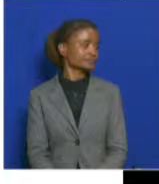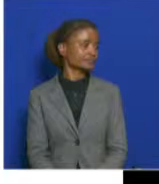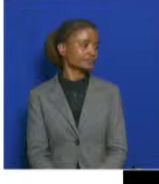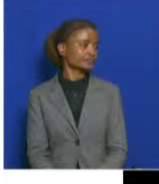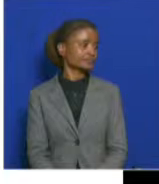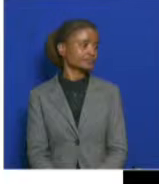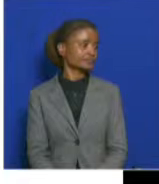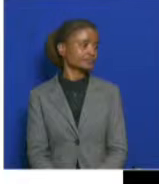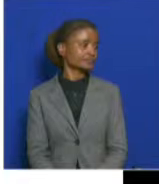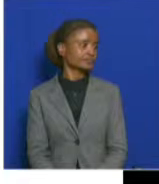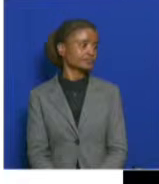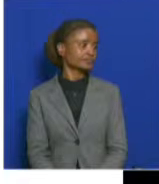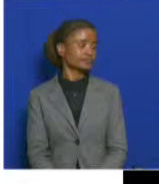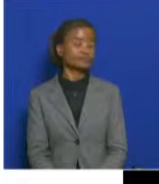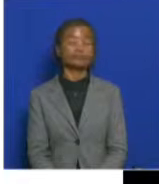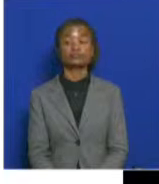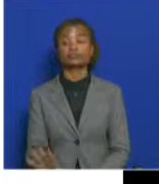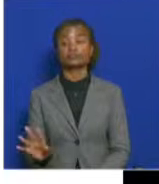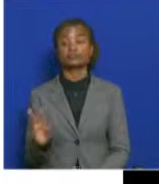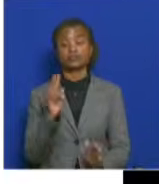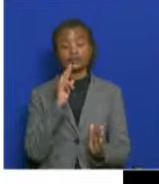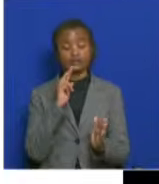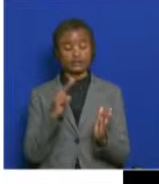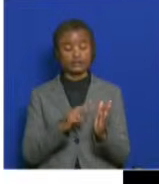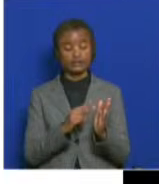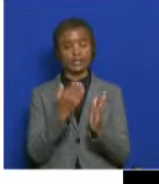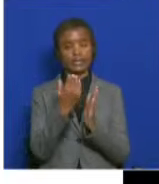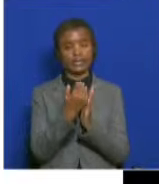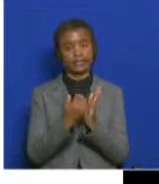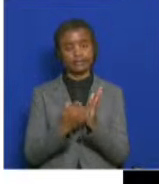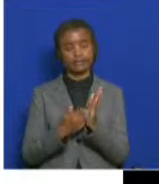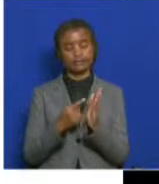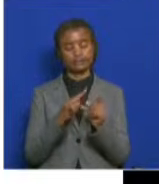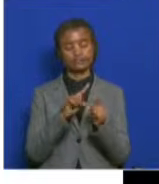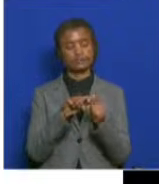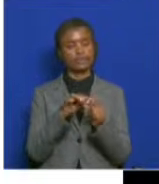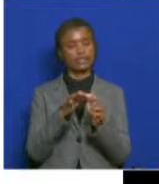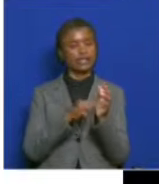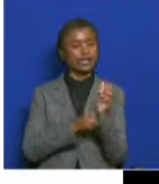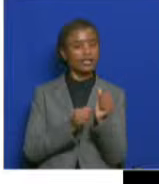Chair, you'll see that it's gloves and masks and